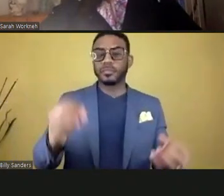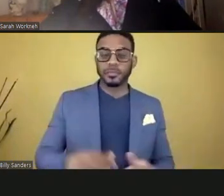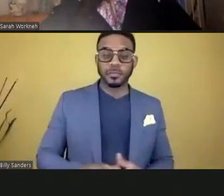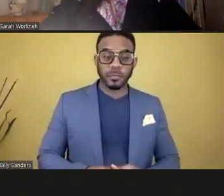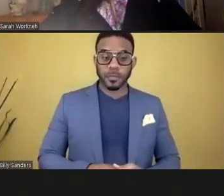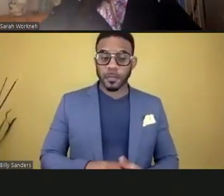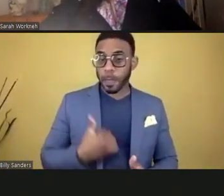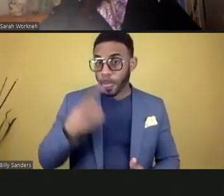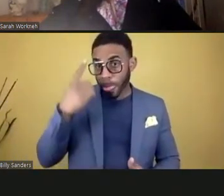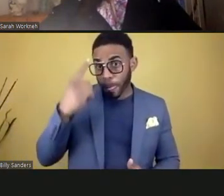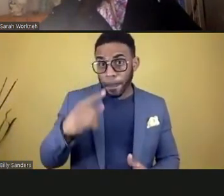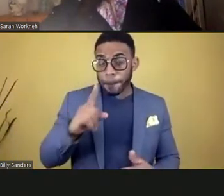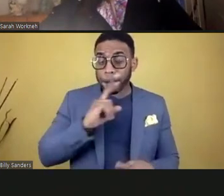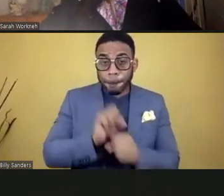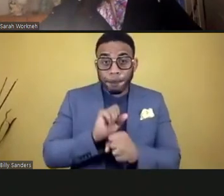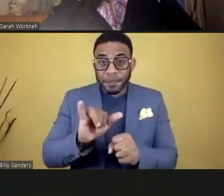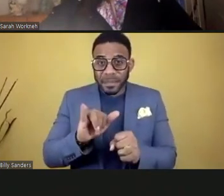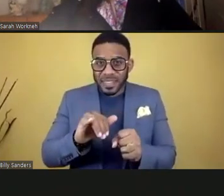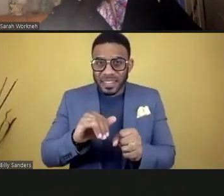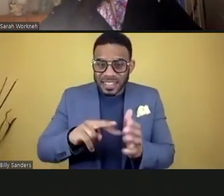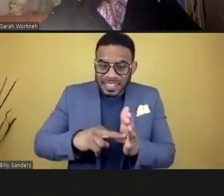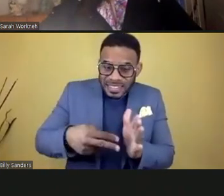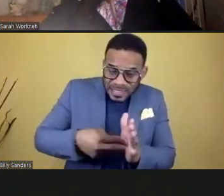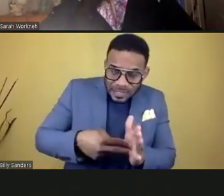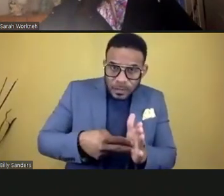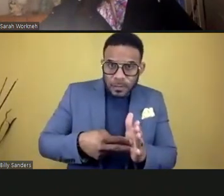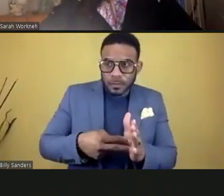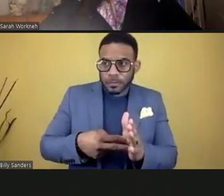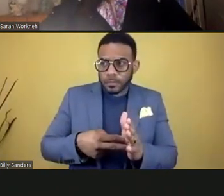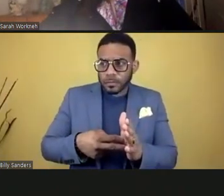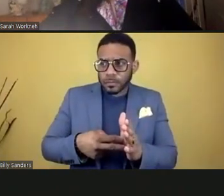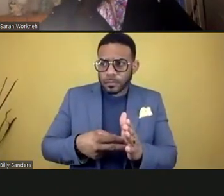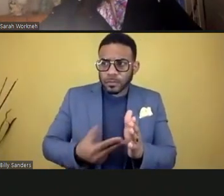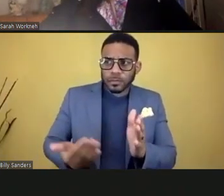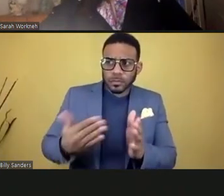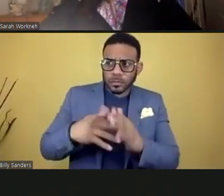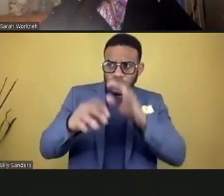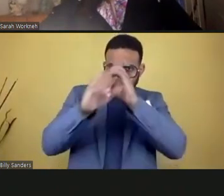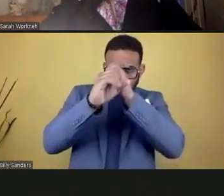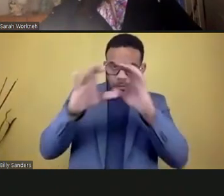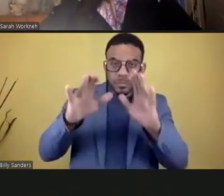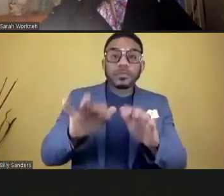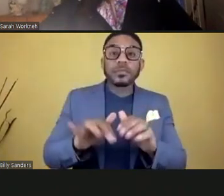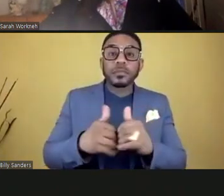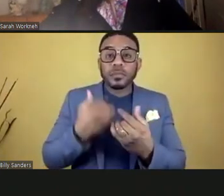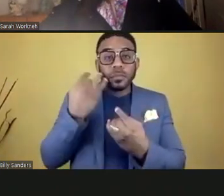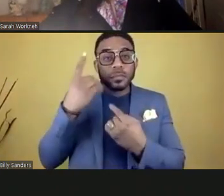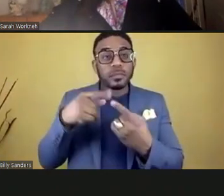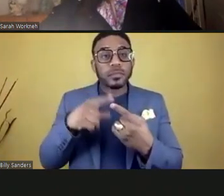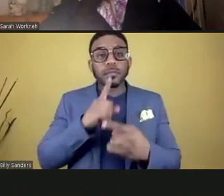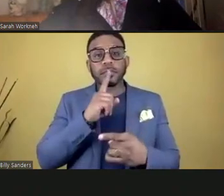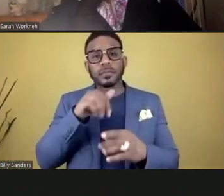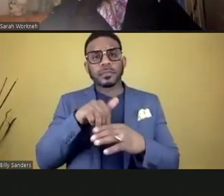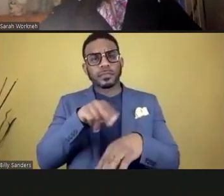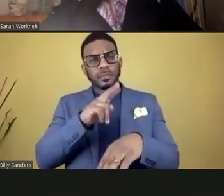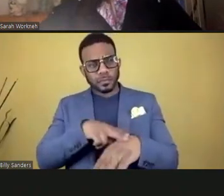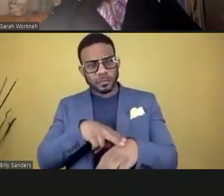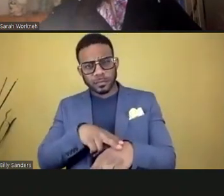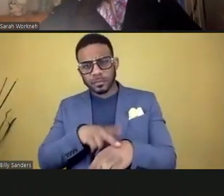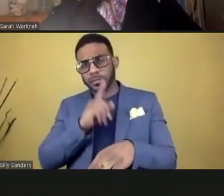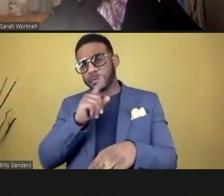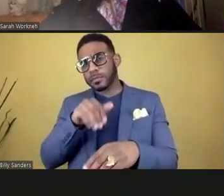I think really like intentionally like reimagining how we're thinking about being in nature and